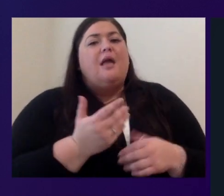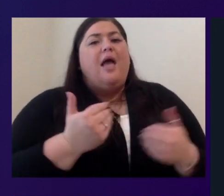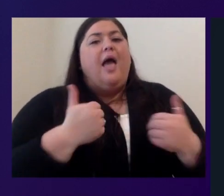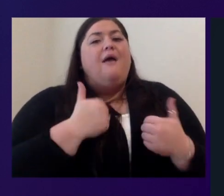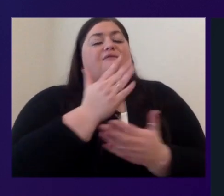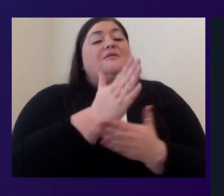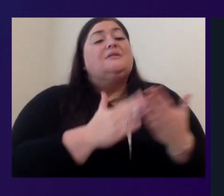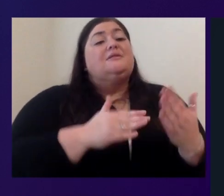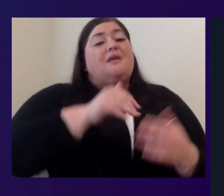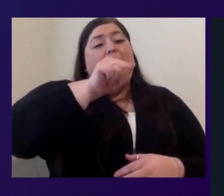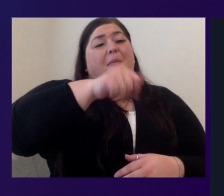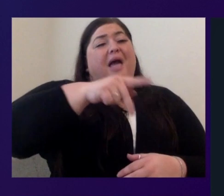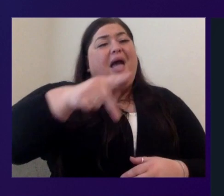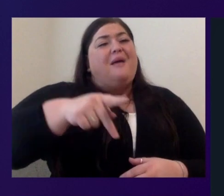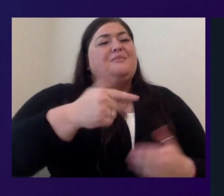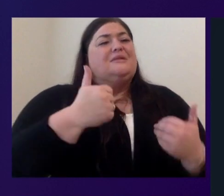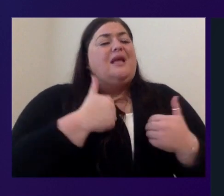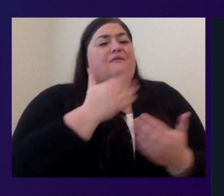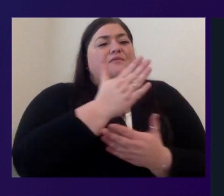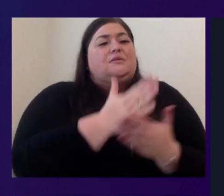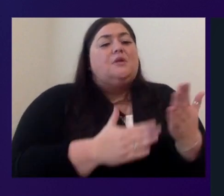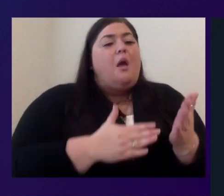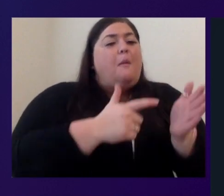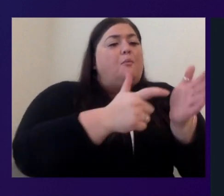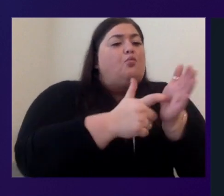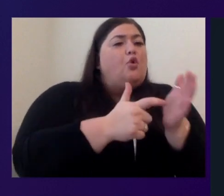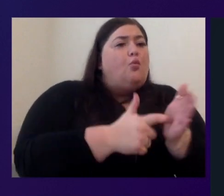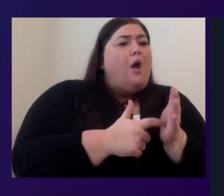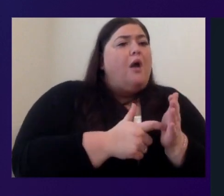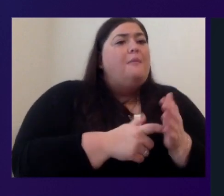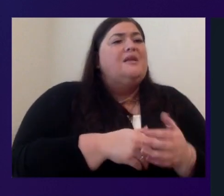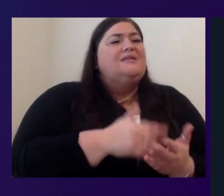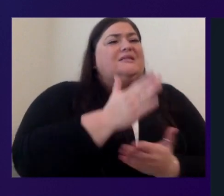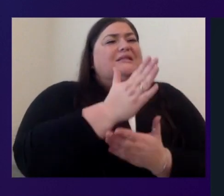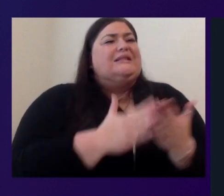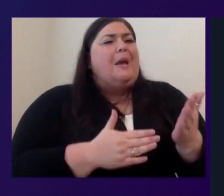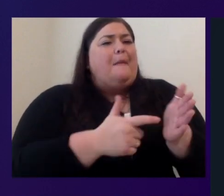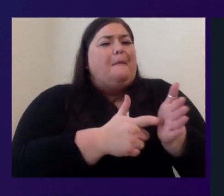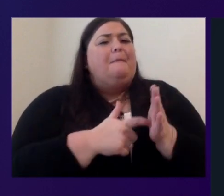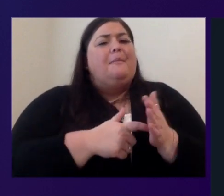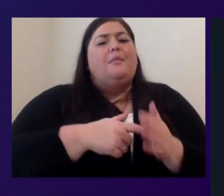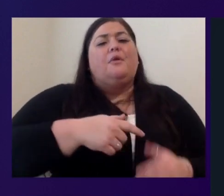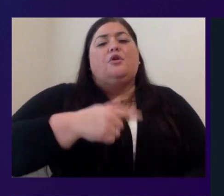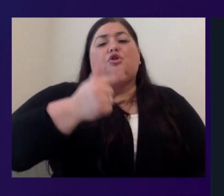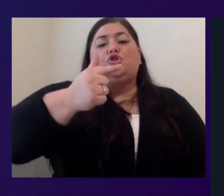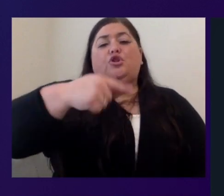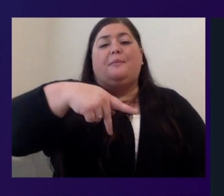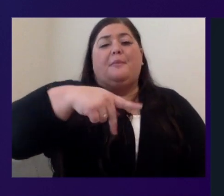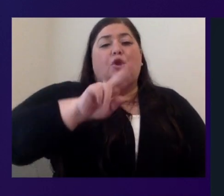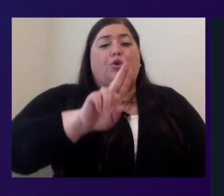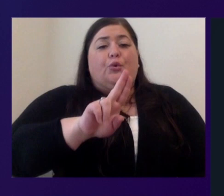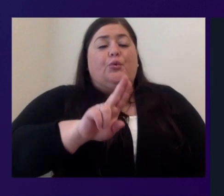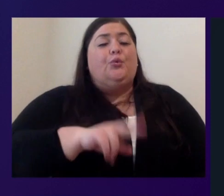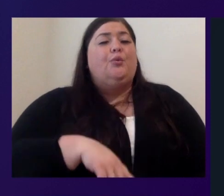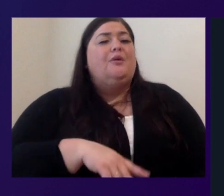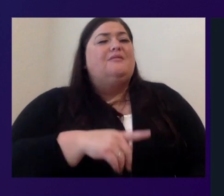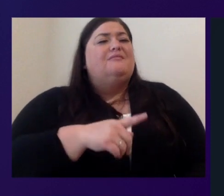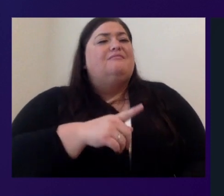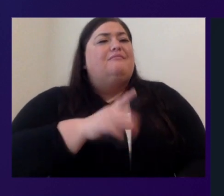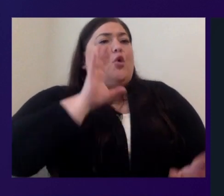different requirements, and maybe some need a GPU. We've been talking about graphics cards earlier, but